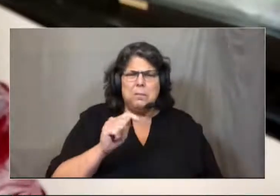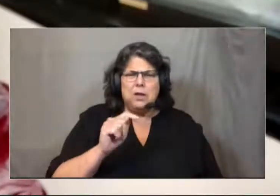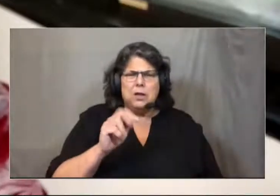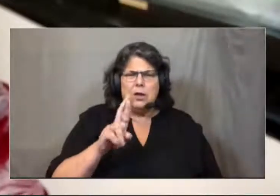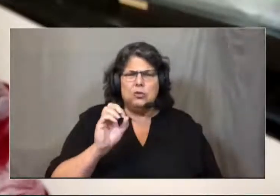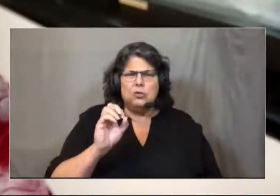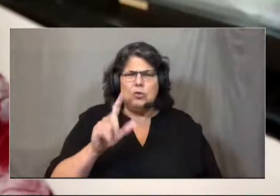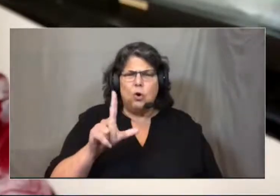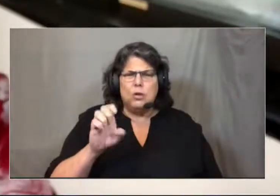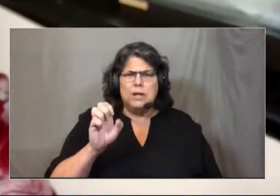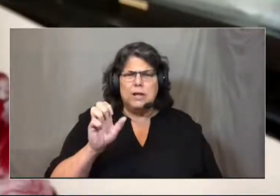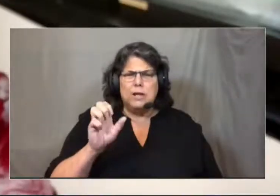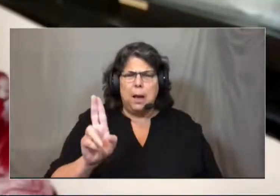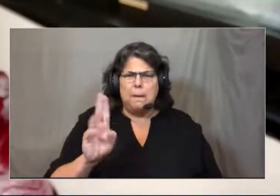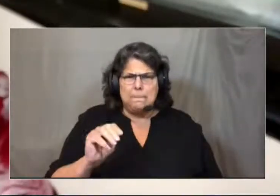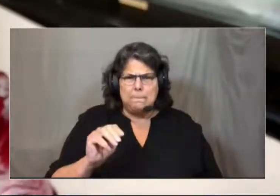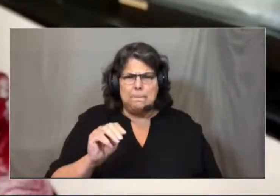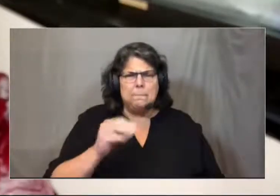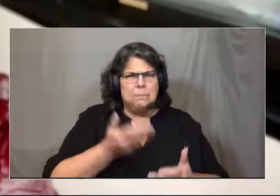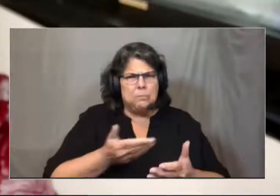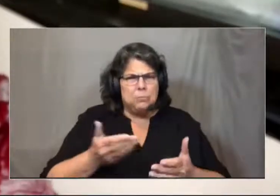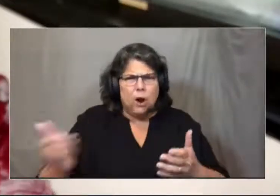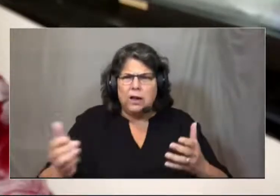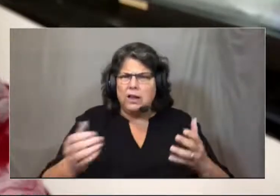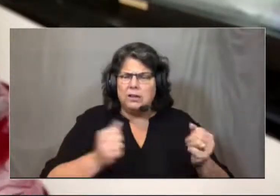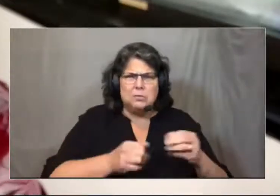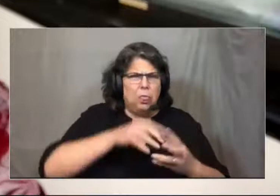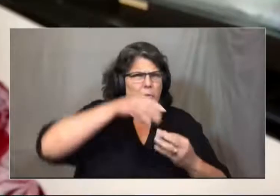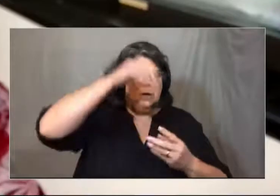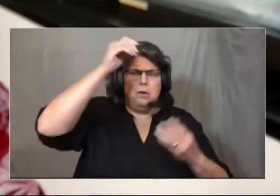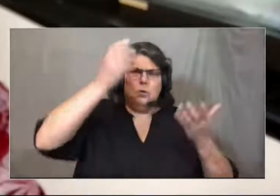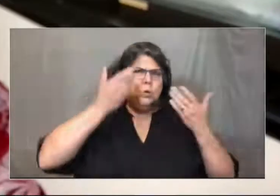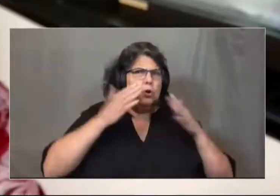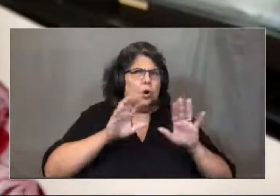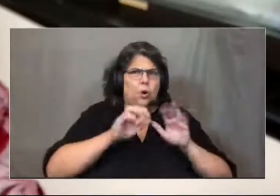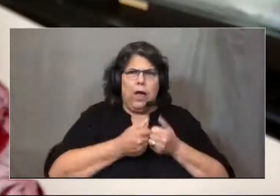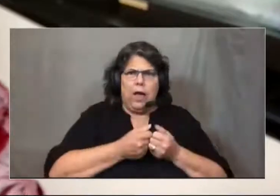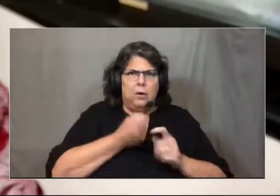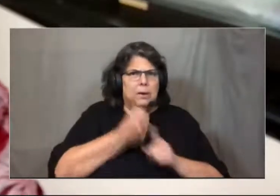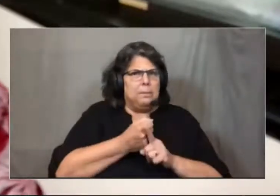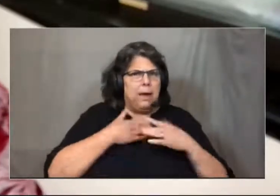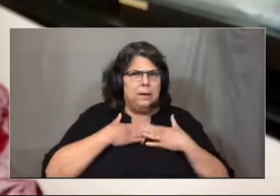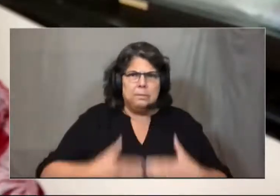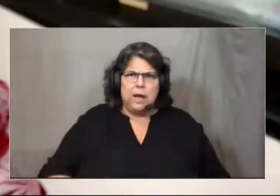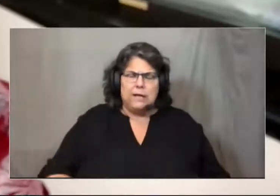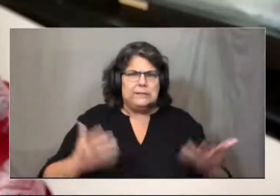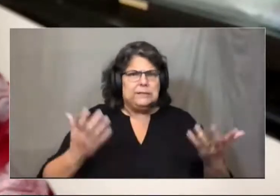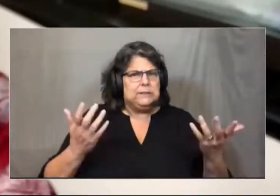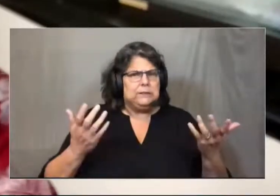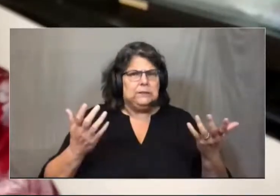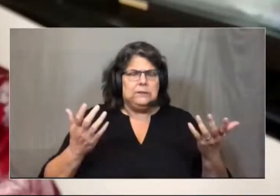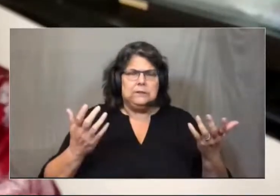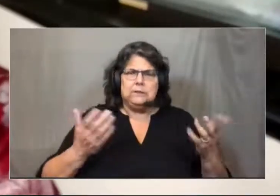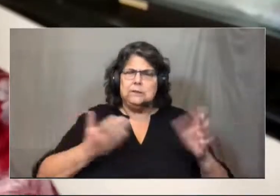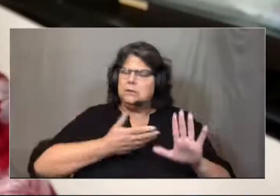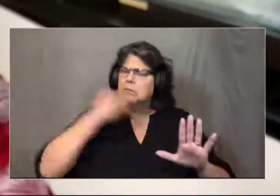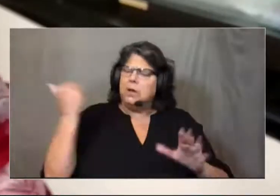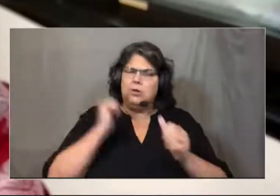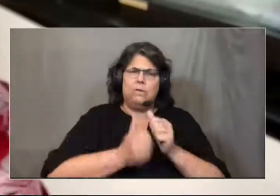effects that we don't yet know. We won't be able to diagnose for a while. So the best advice is to stay away from